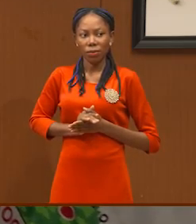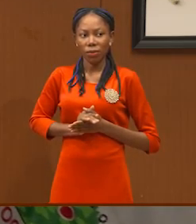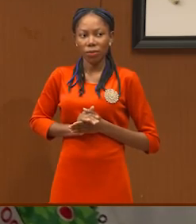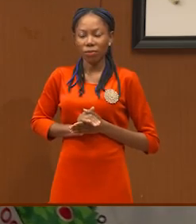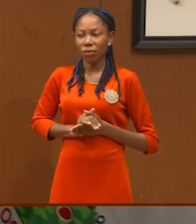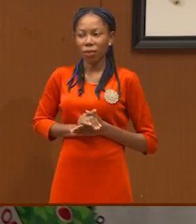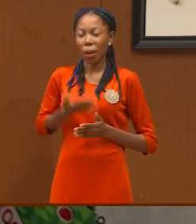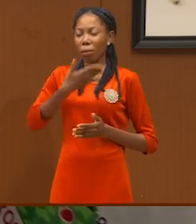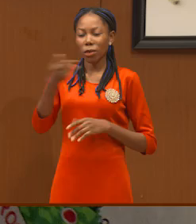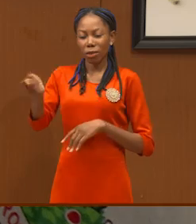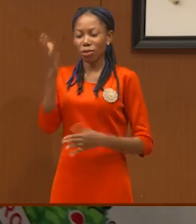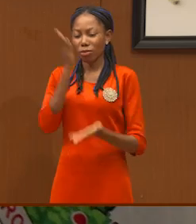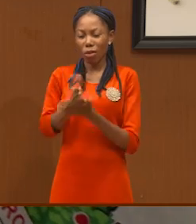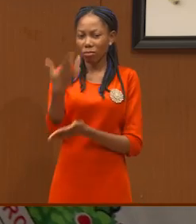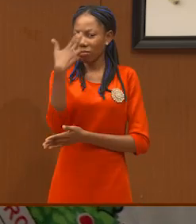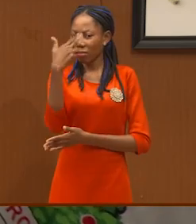Stop being funny with me.